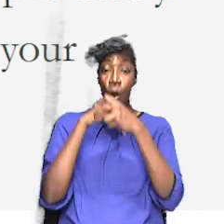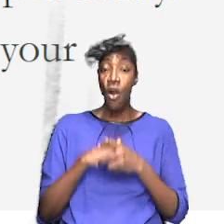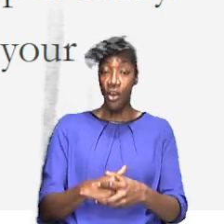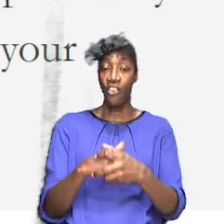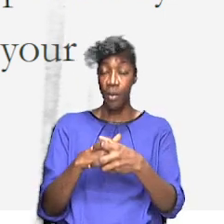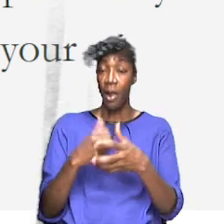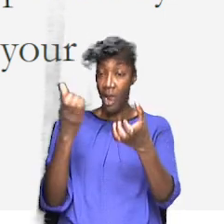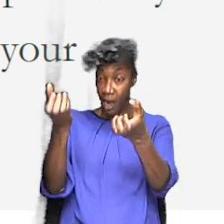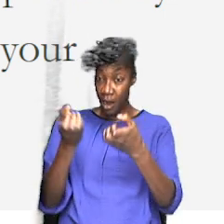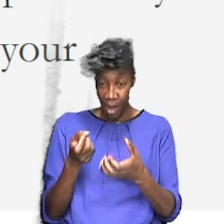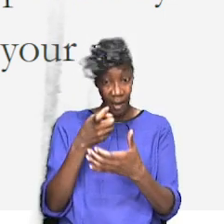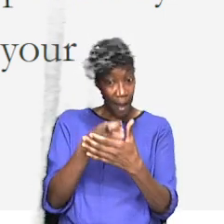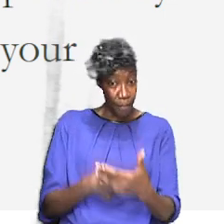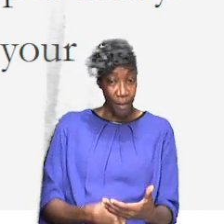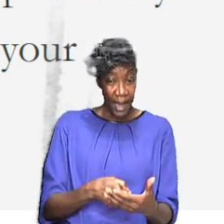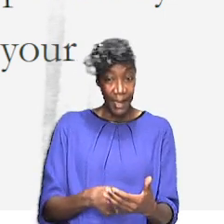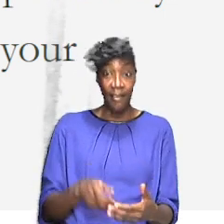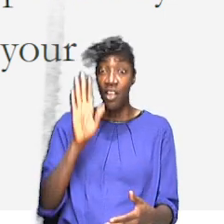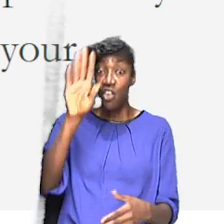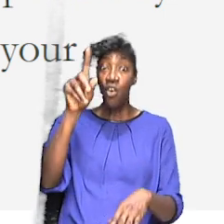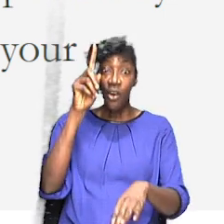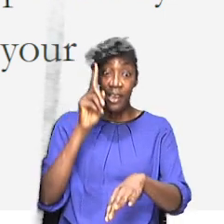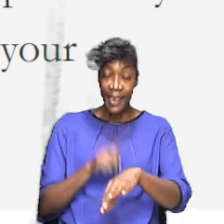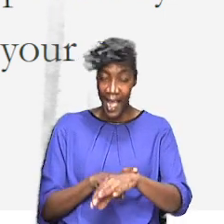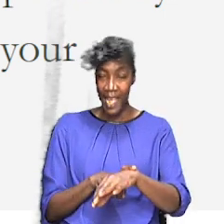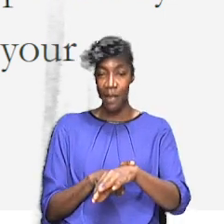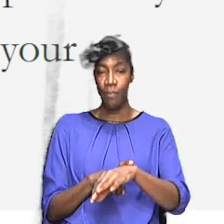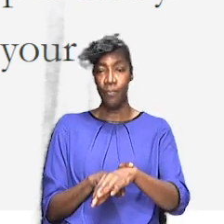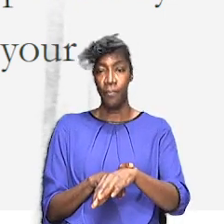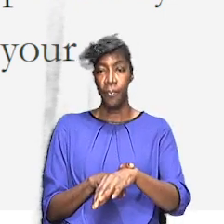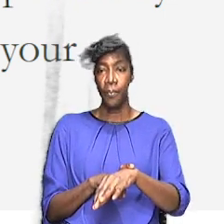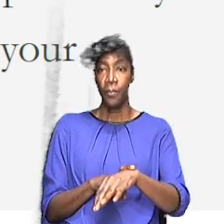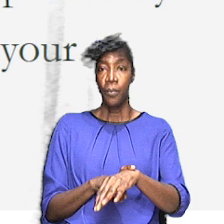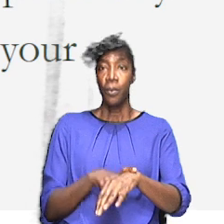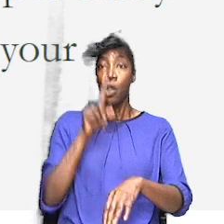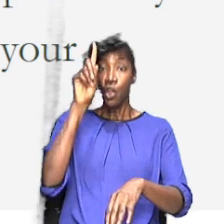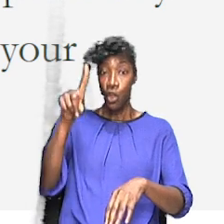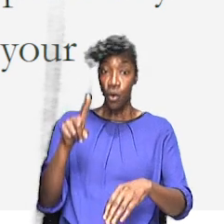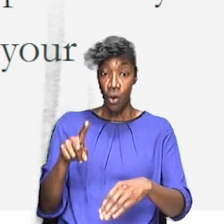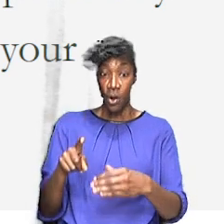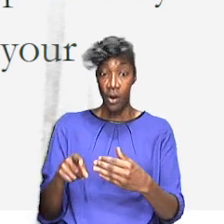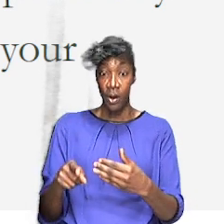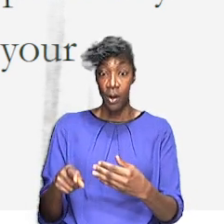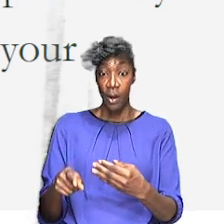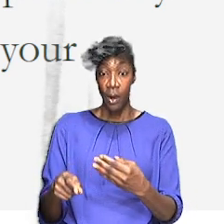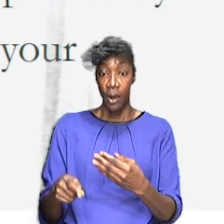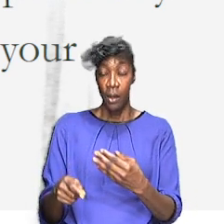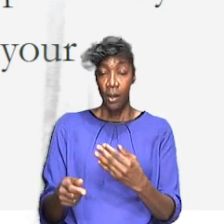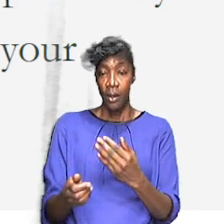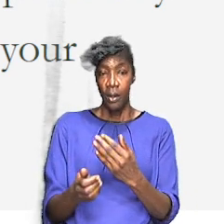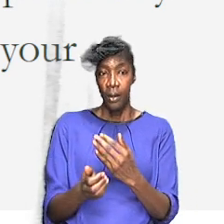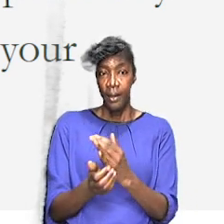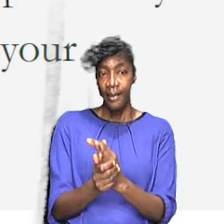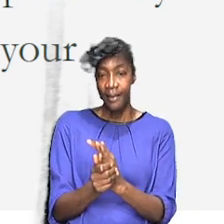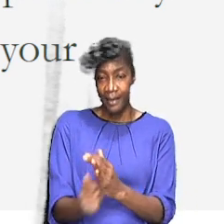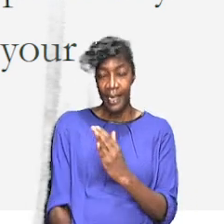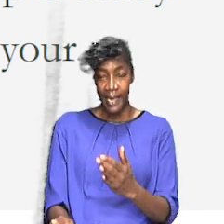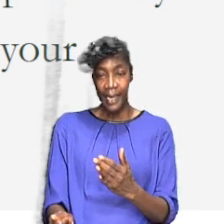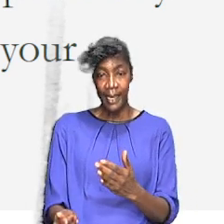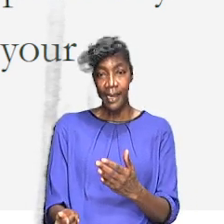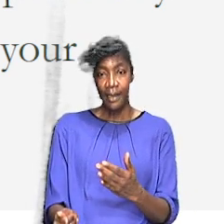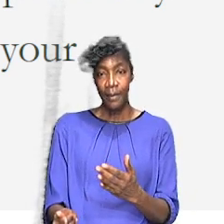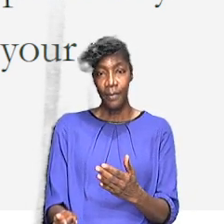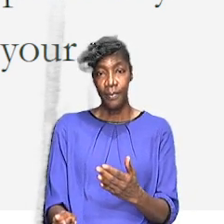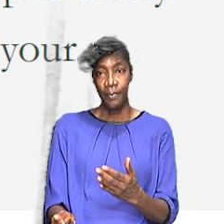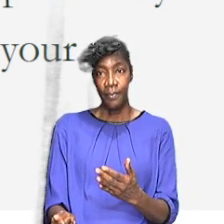It demands a price of your time. It demands a price of your talent. It demands a price of your treasure. You know, some